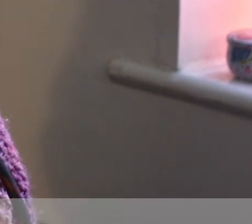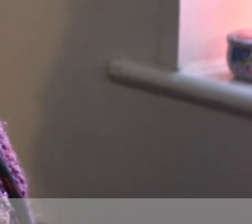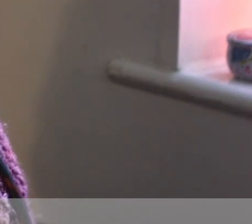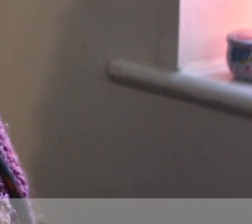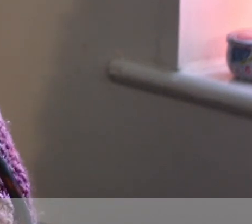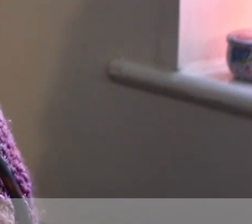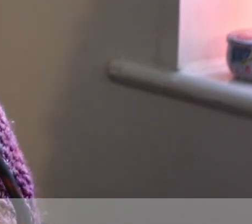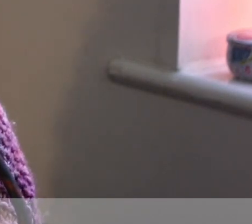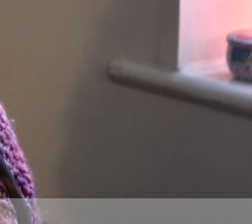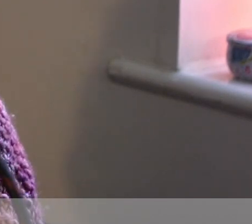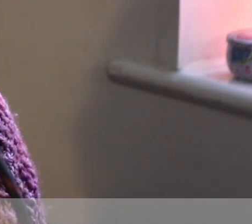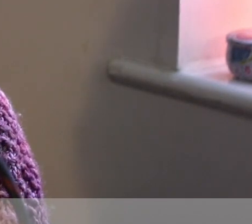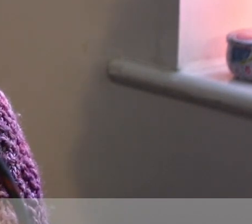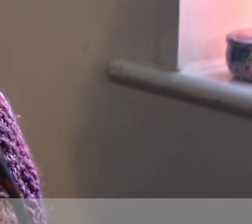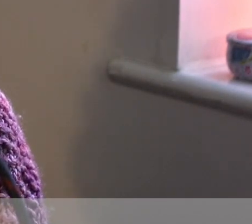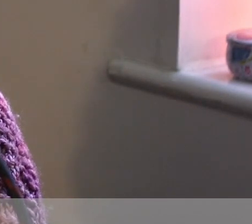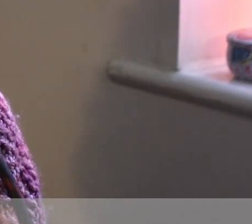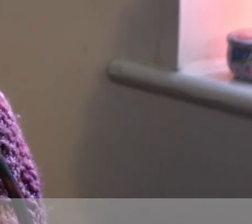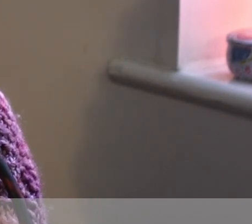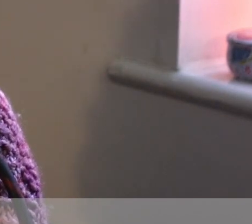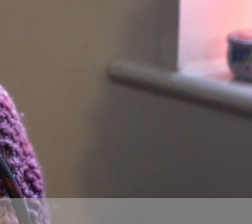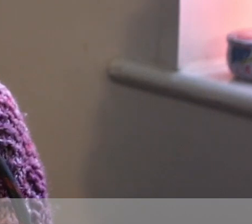Love will never